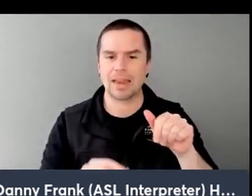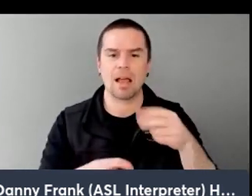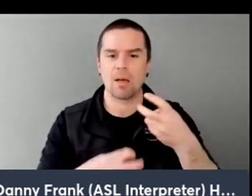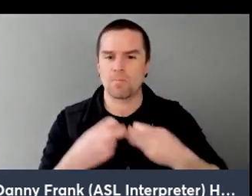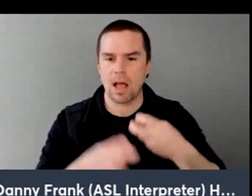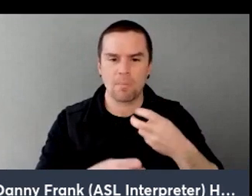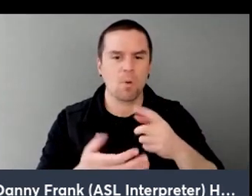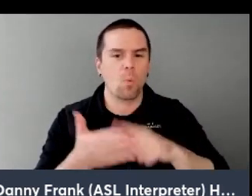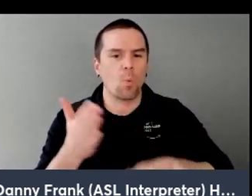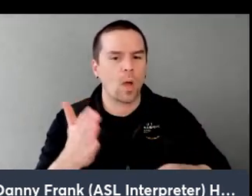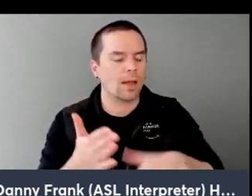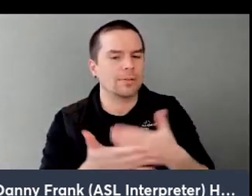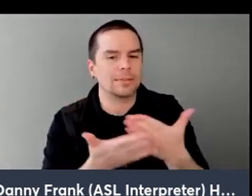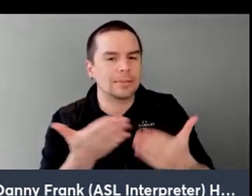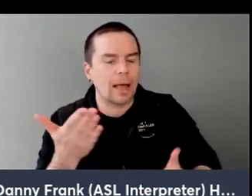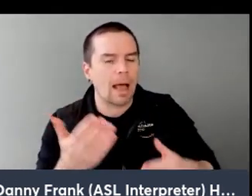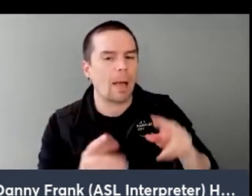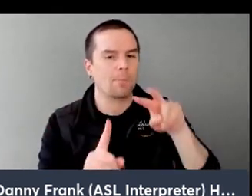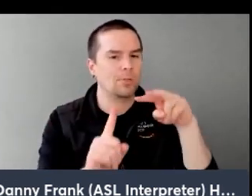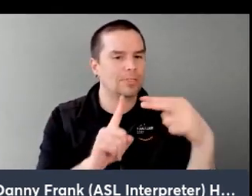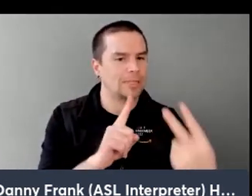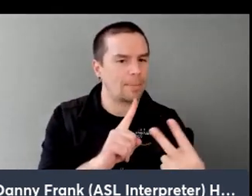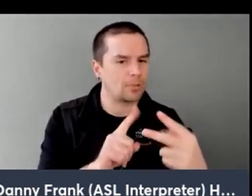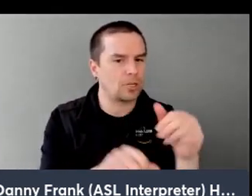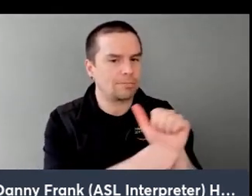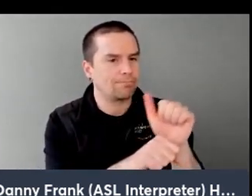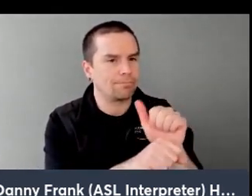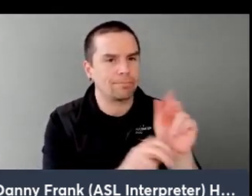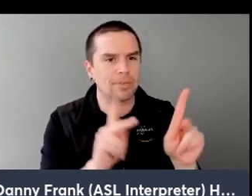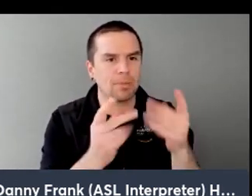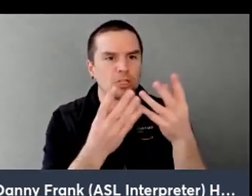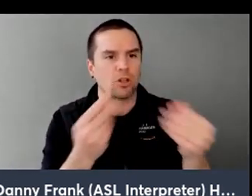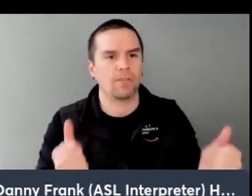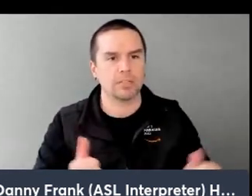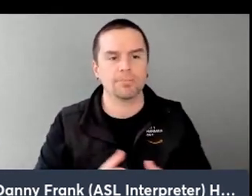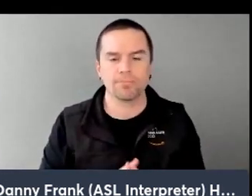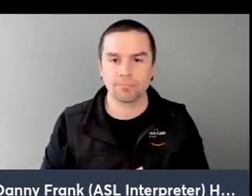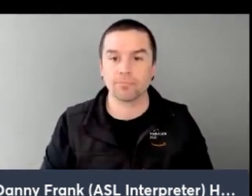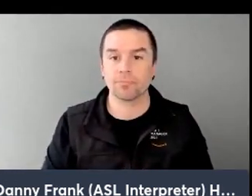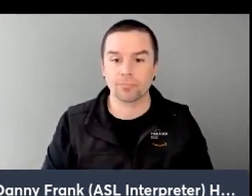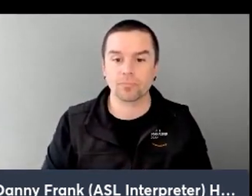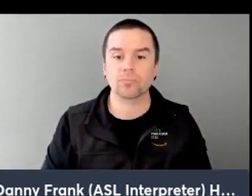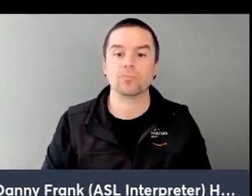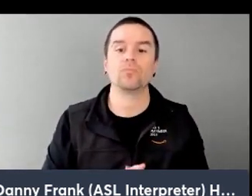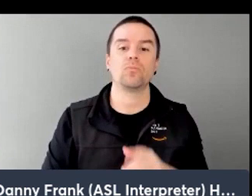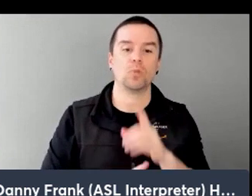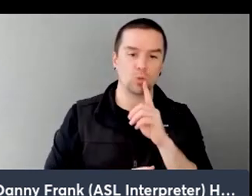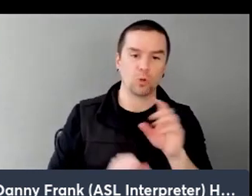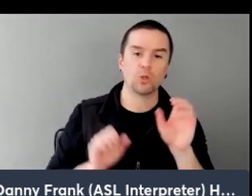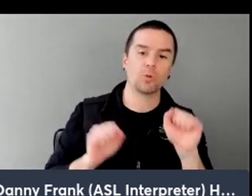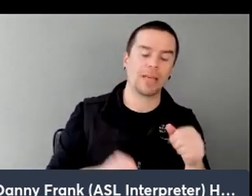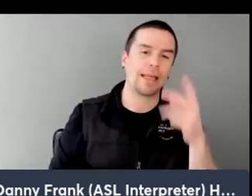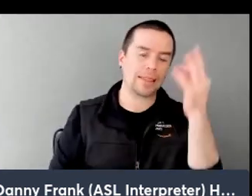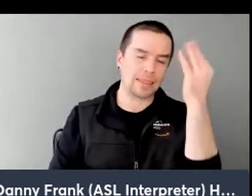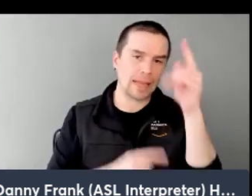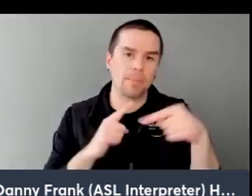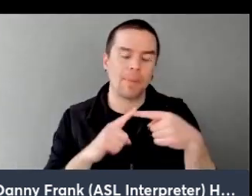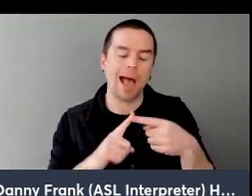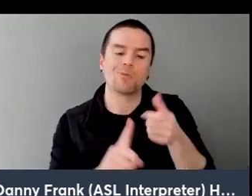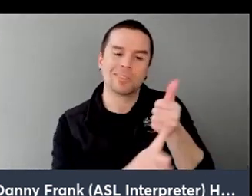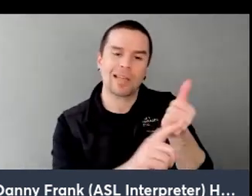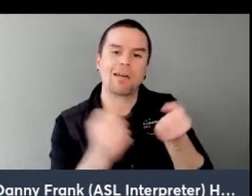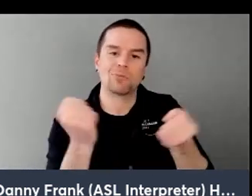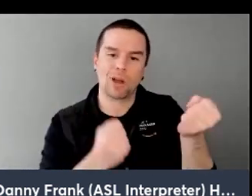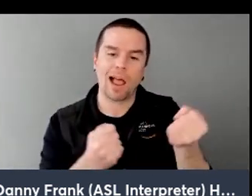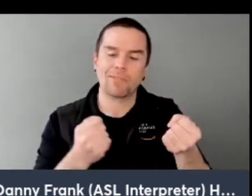solving? Yeah, so you can think of autonomous vehicles. The car needs to have an understanding